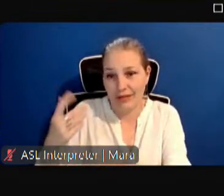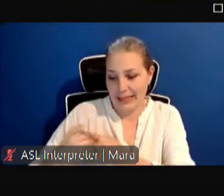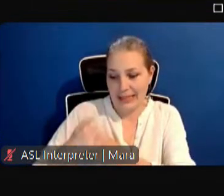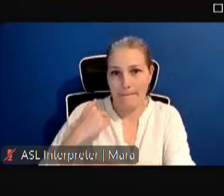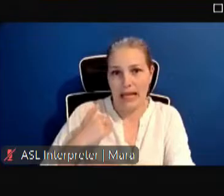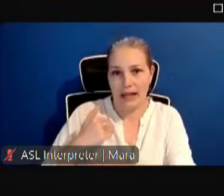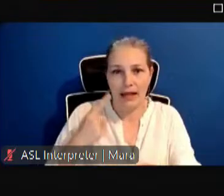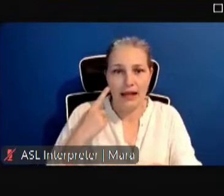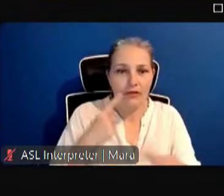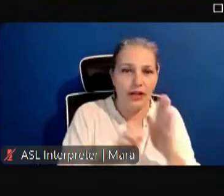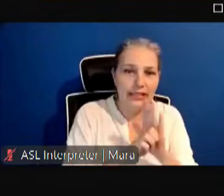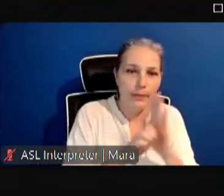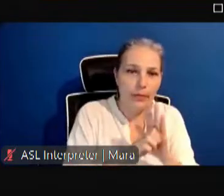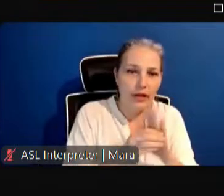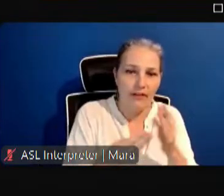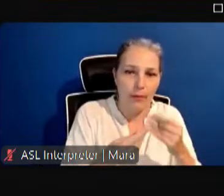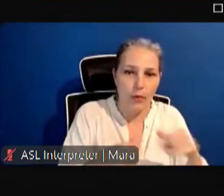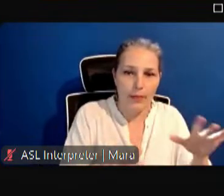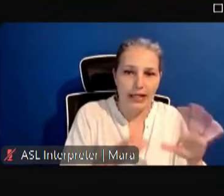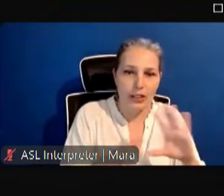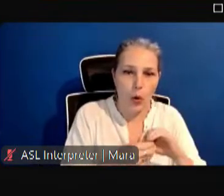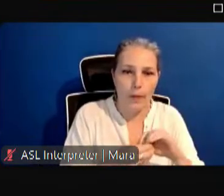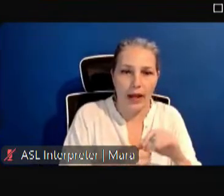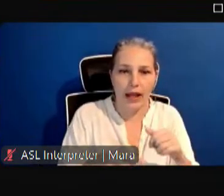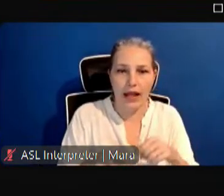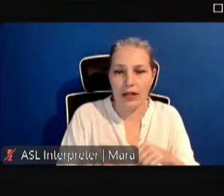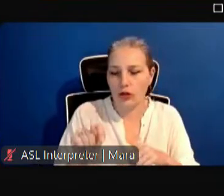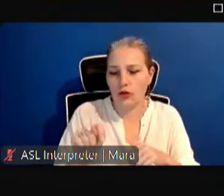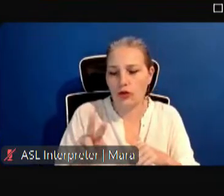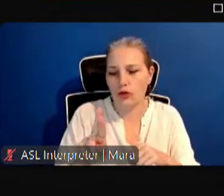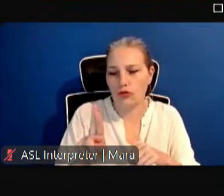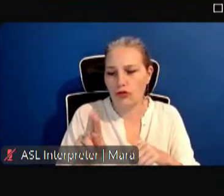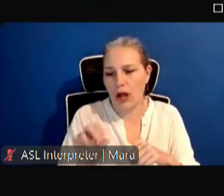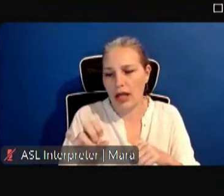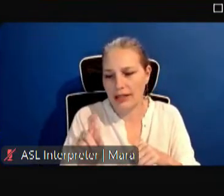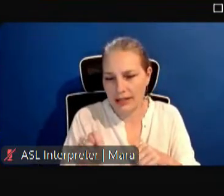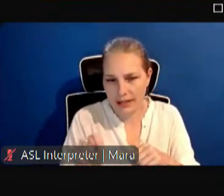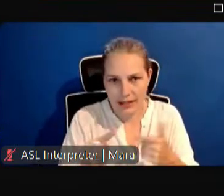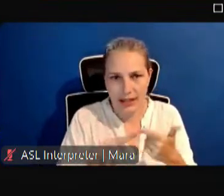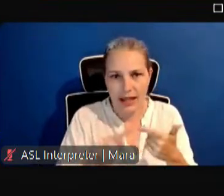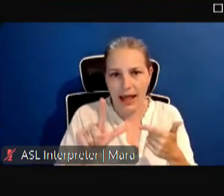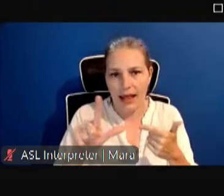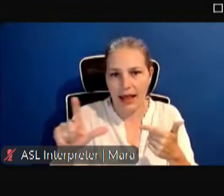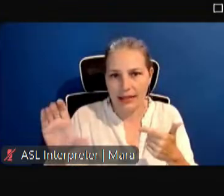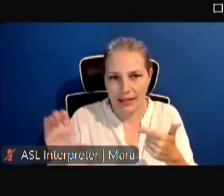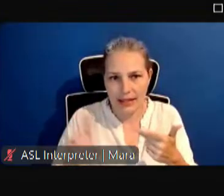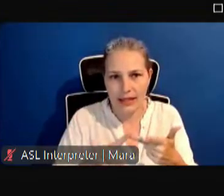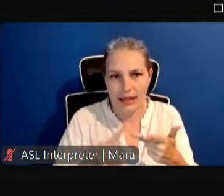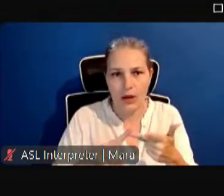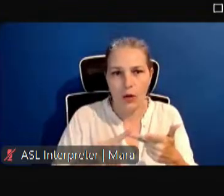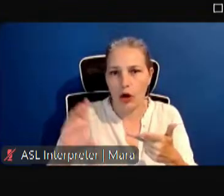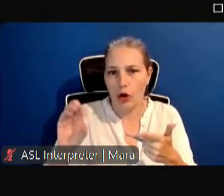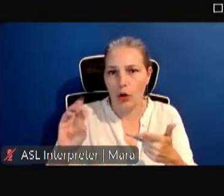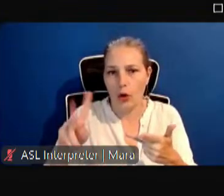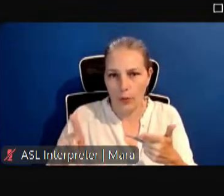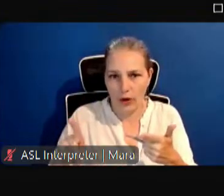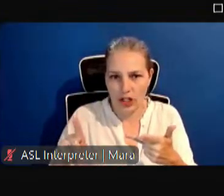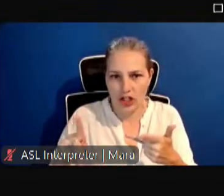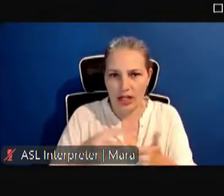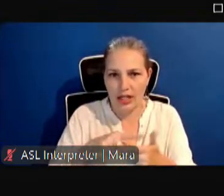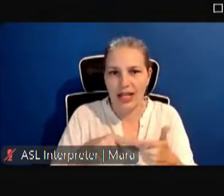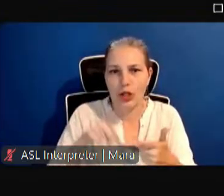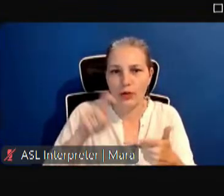trust, an LLC, or a corporation, applicants must provide proof of ownership, and that is not always